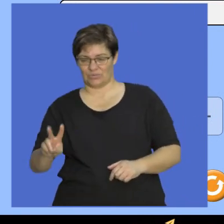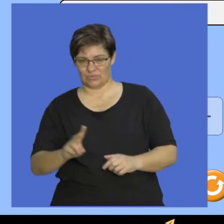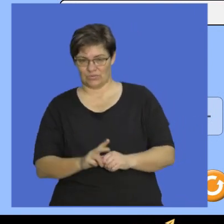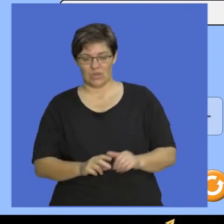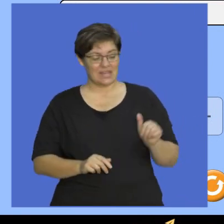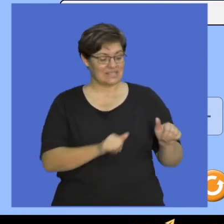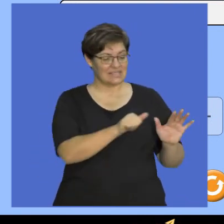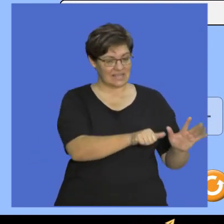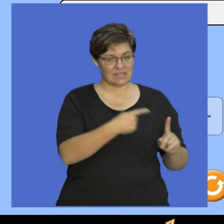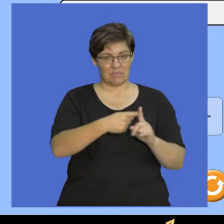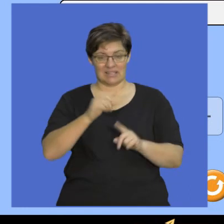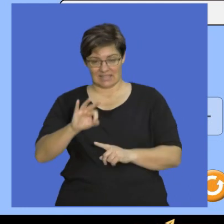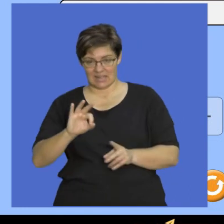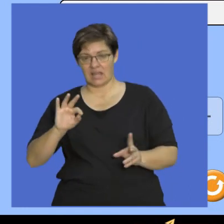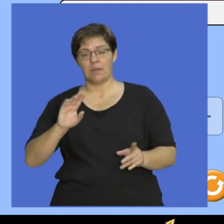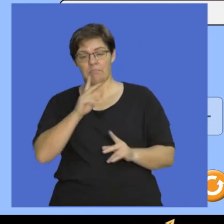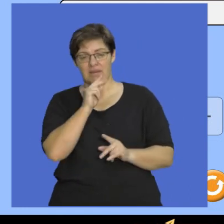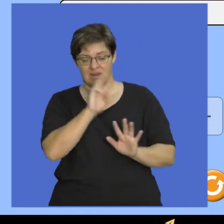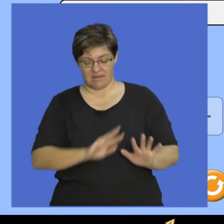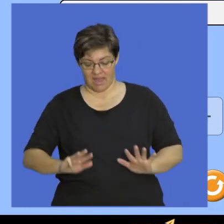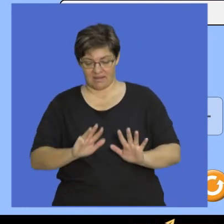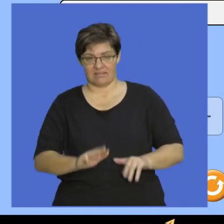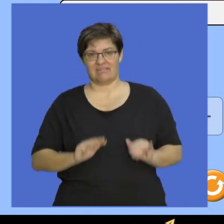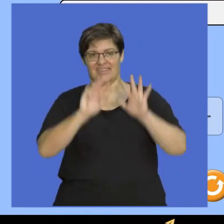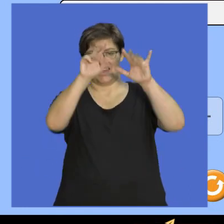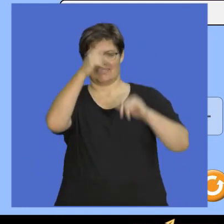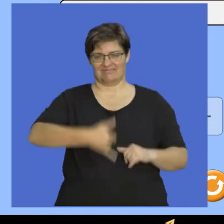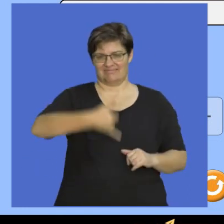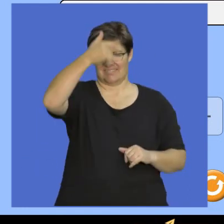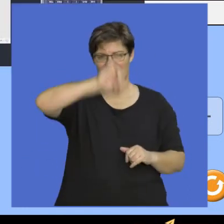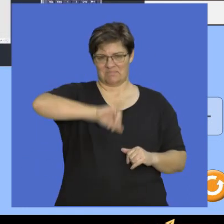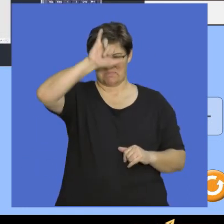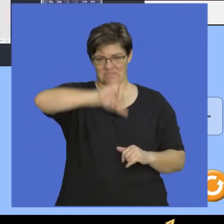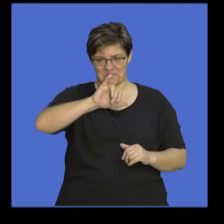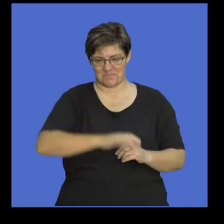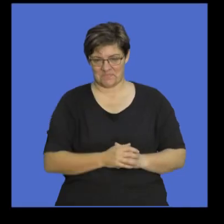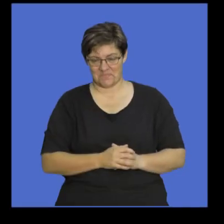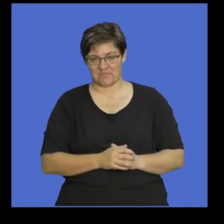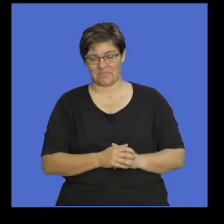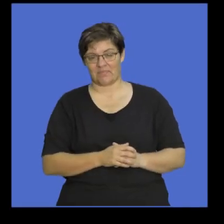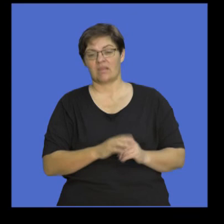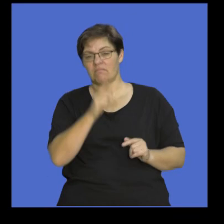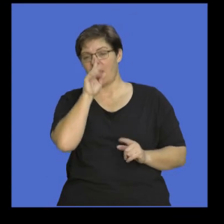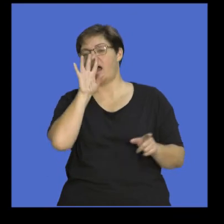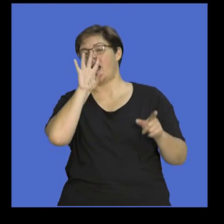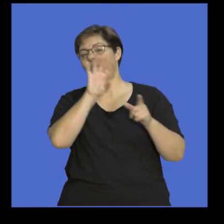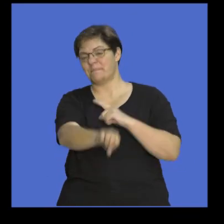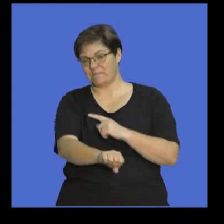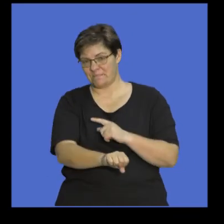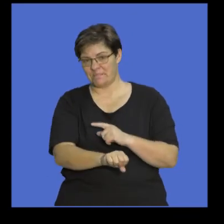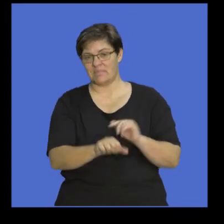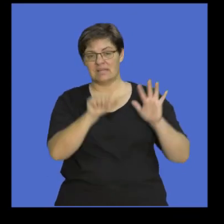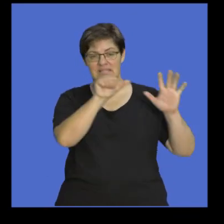the total of 3 plus 6, it gives you the terminal potential difference. That's the main thing there, okay? Right, so